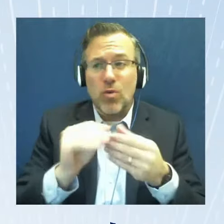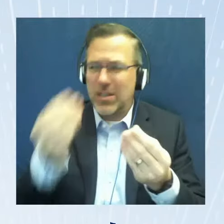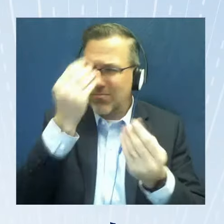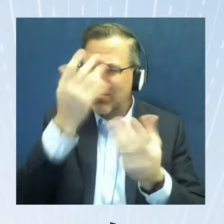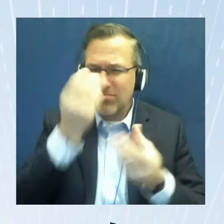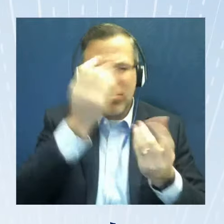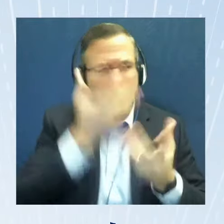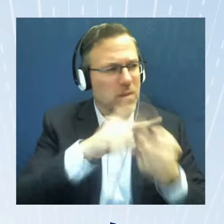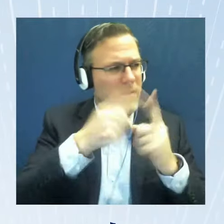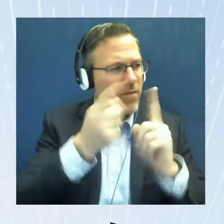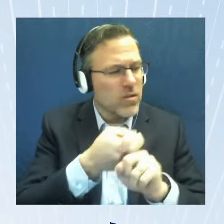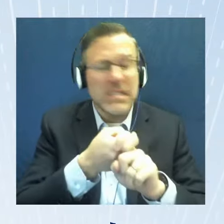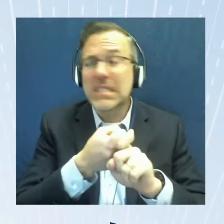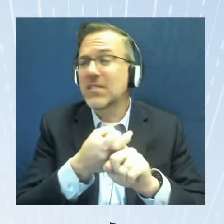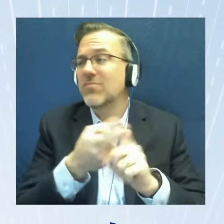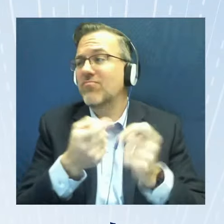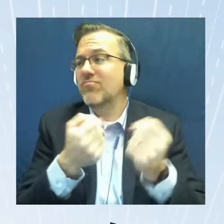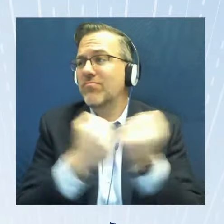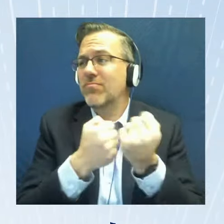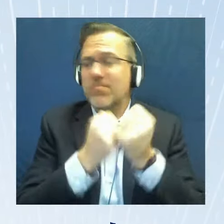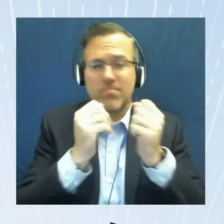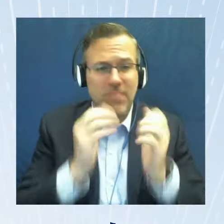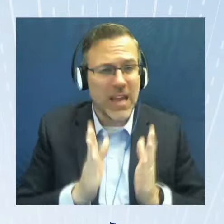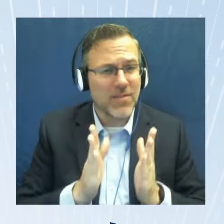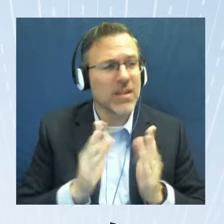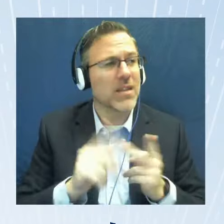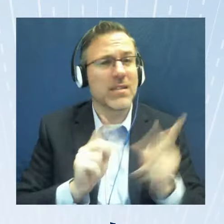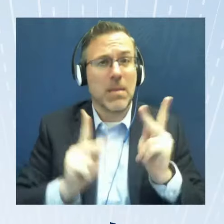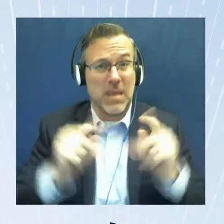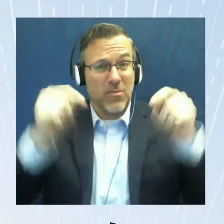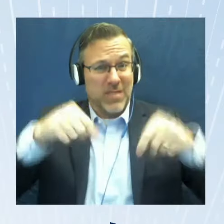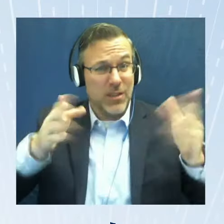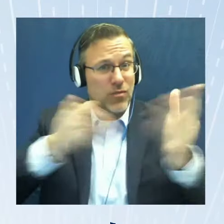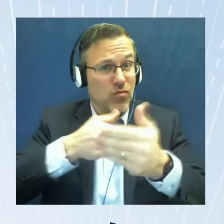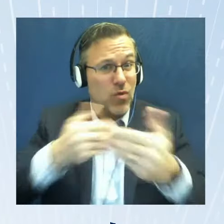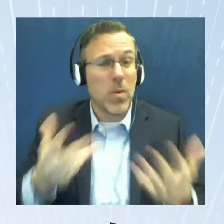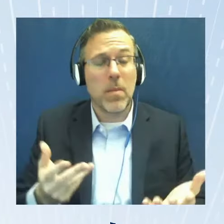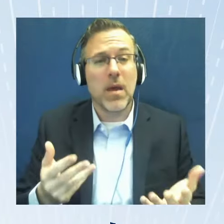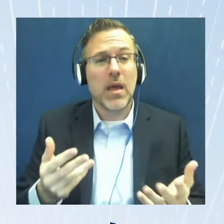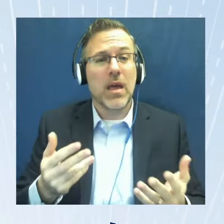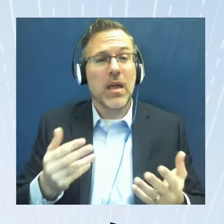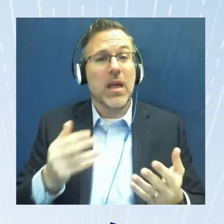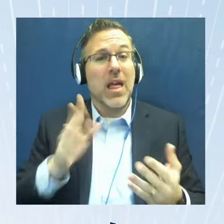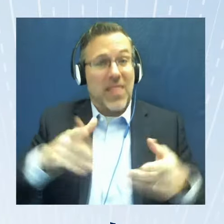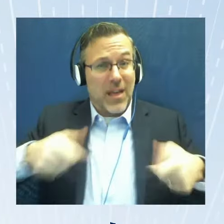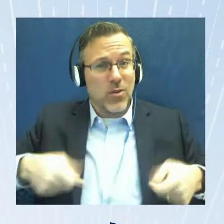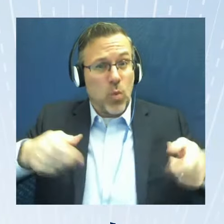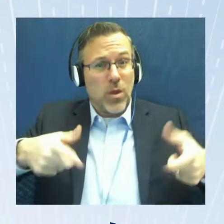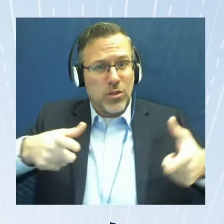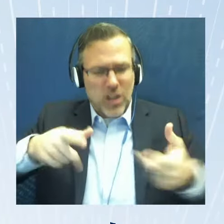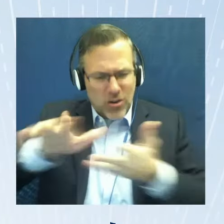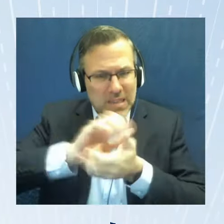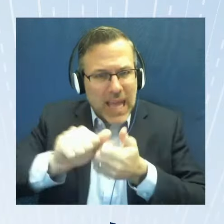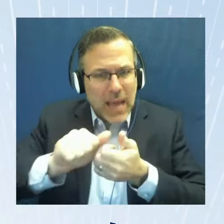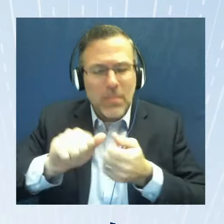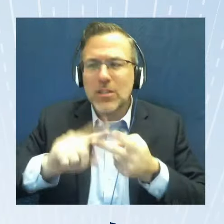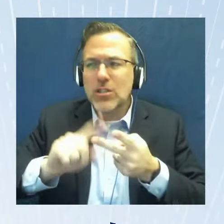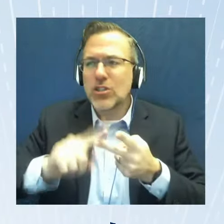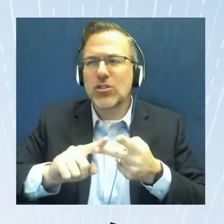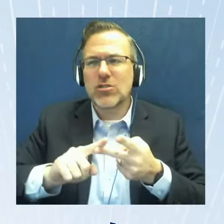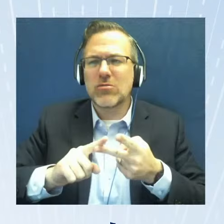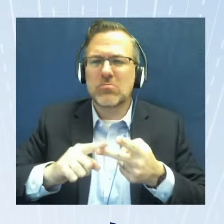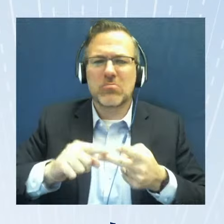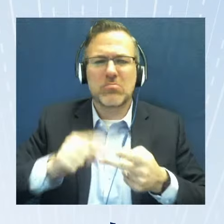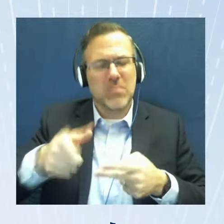people in this room about injuries to damage to wheelchairs, injuries to people's dignity, and sometimes injuries to